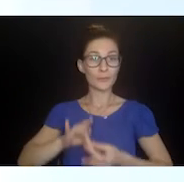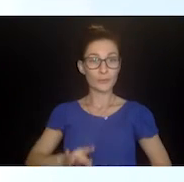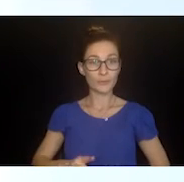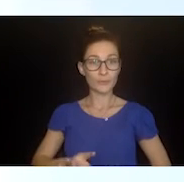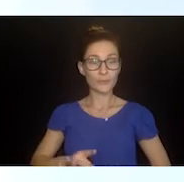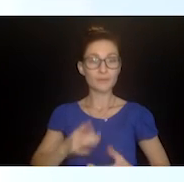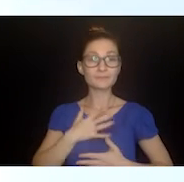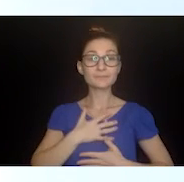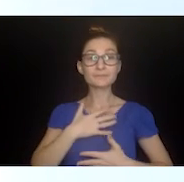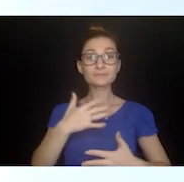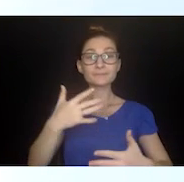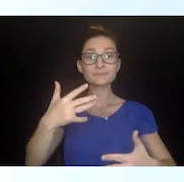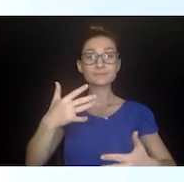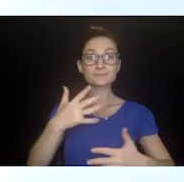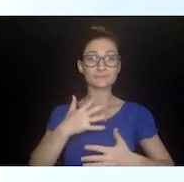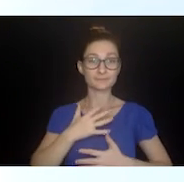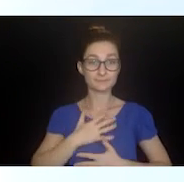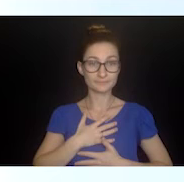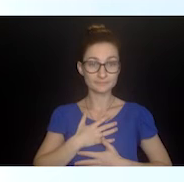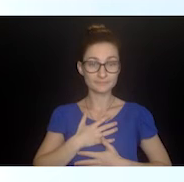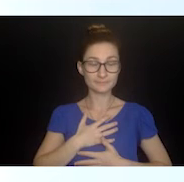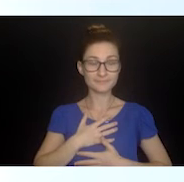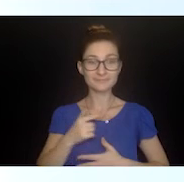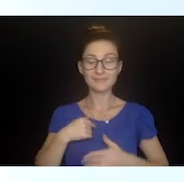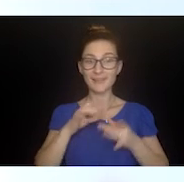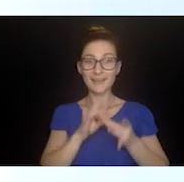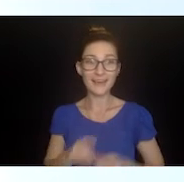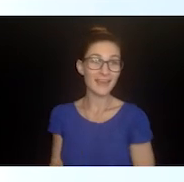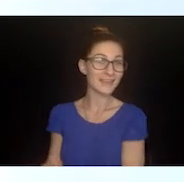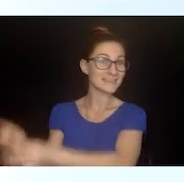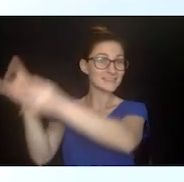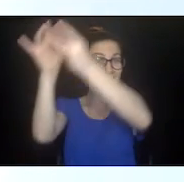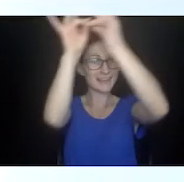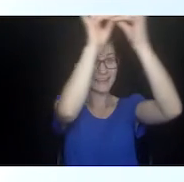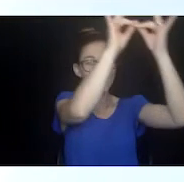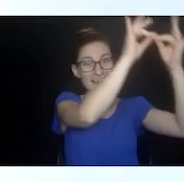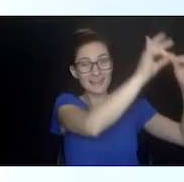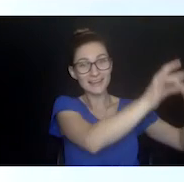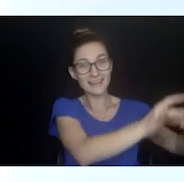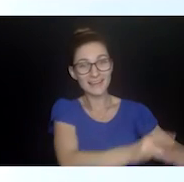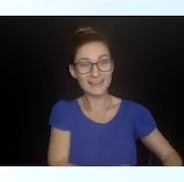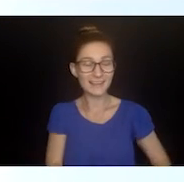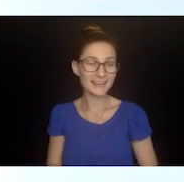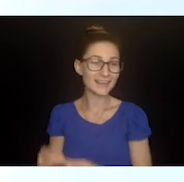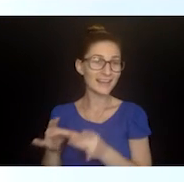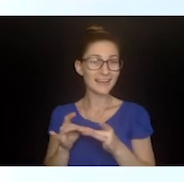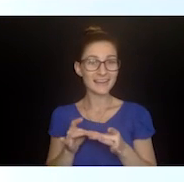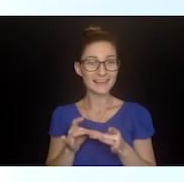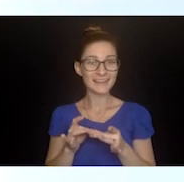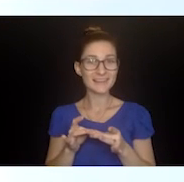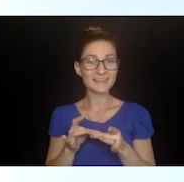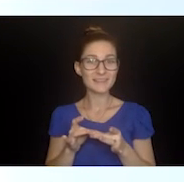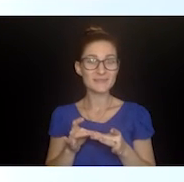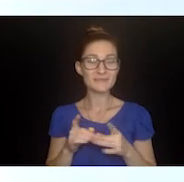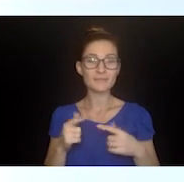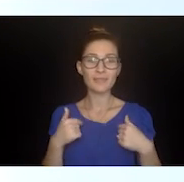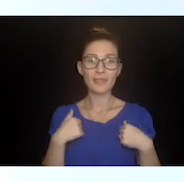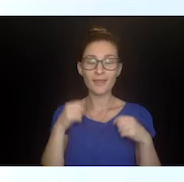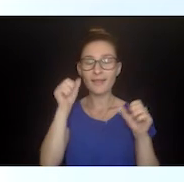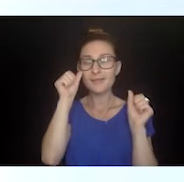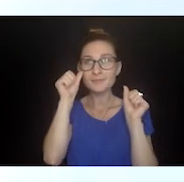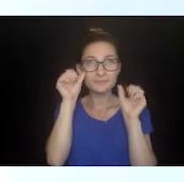I've had a few deep breaths in and out and connected to the all that is, I